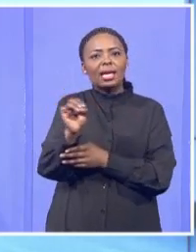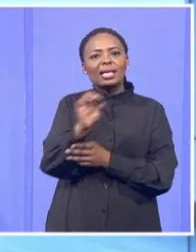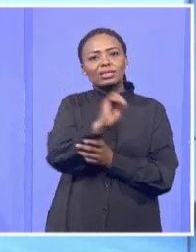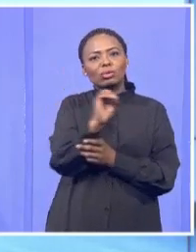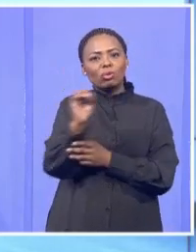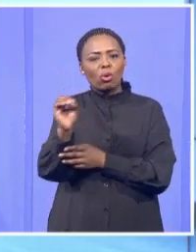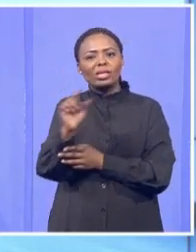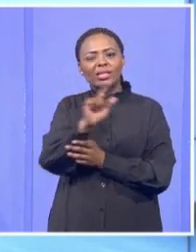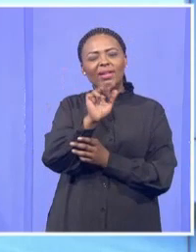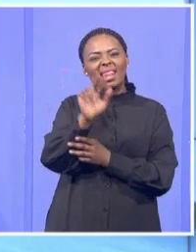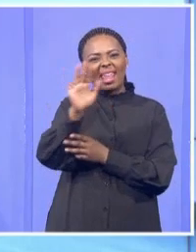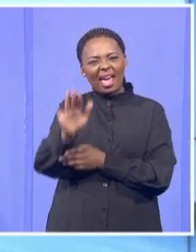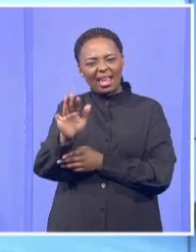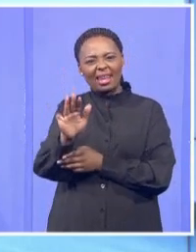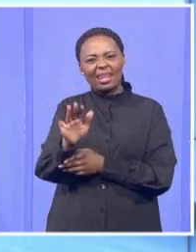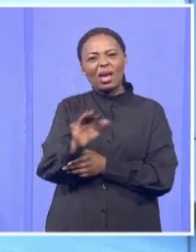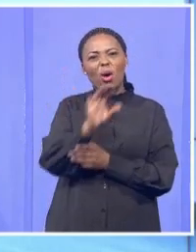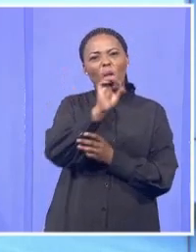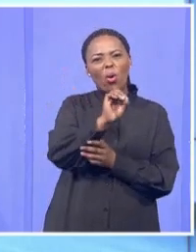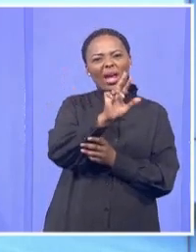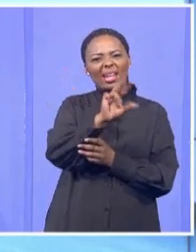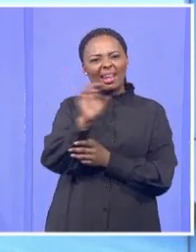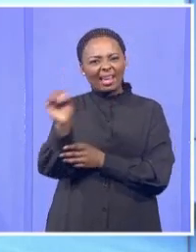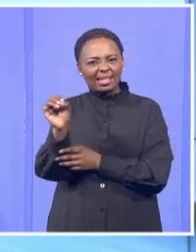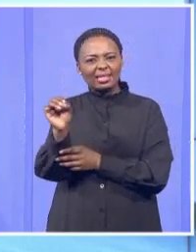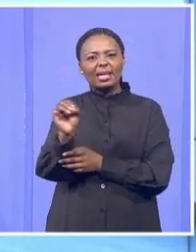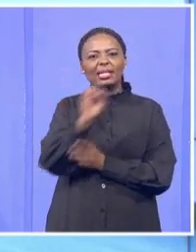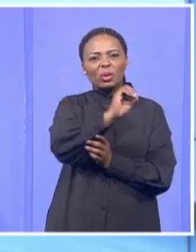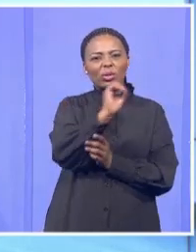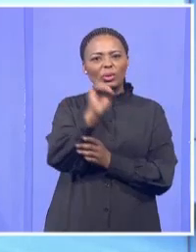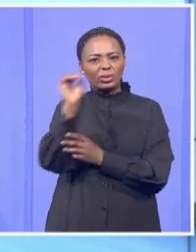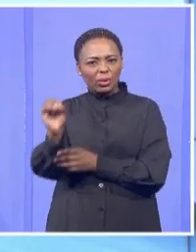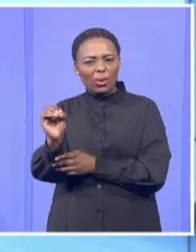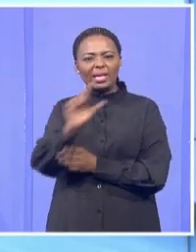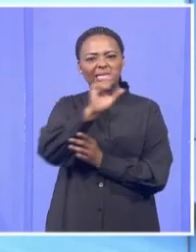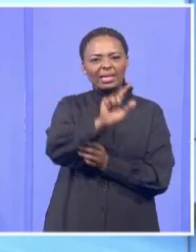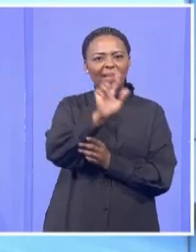789. The number there again is 0800 000 789.